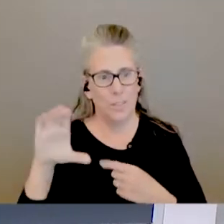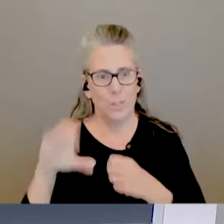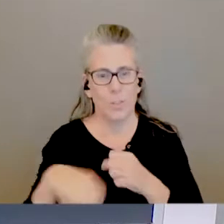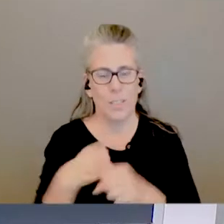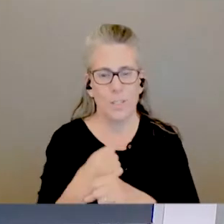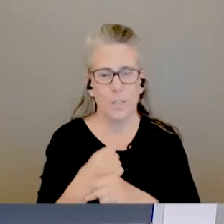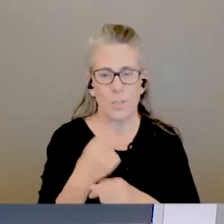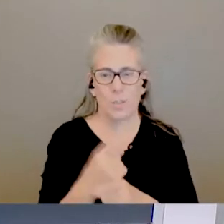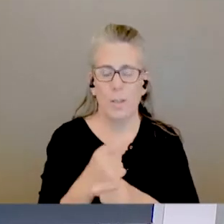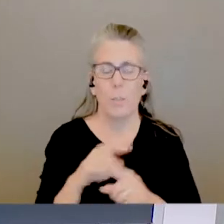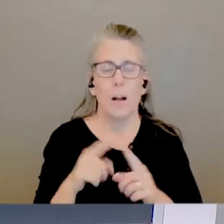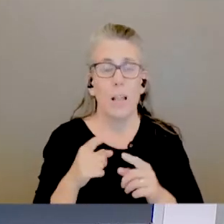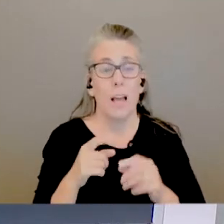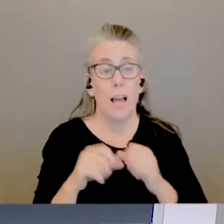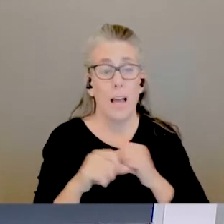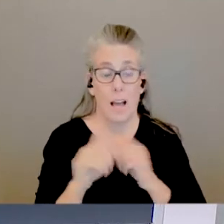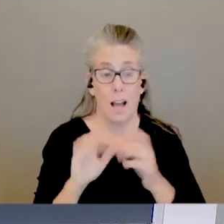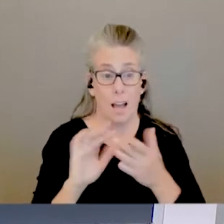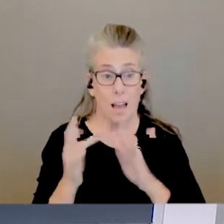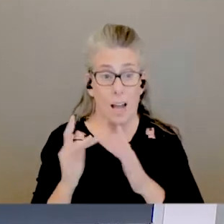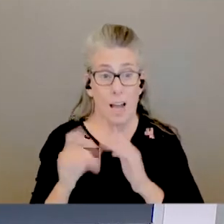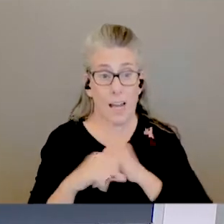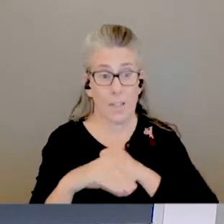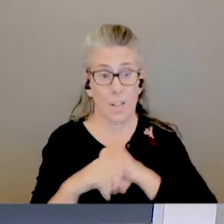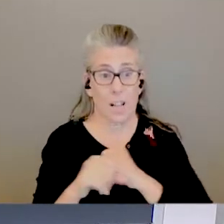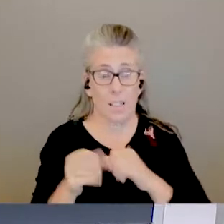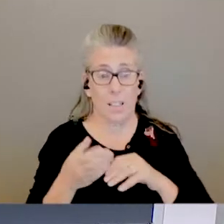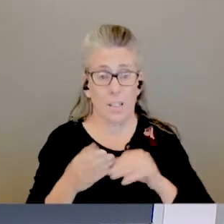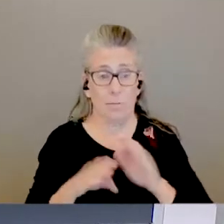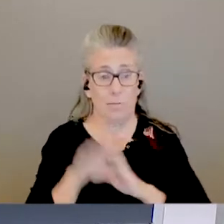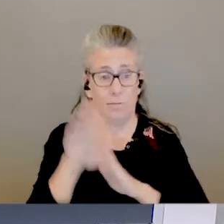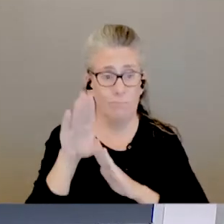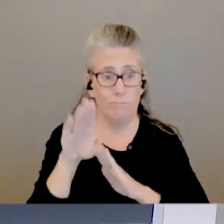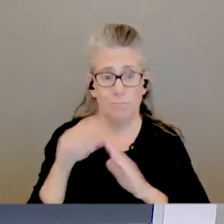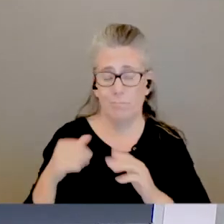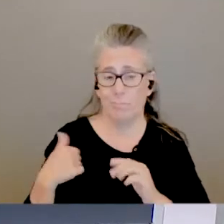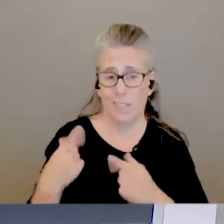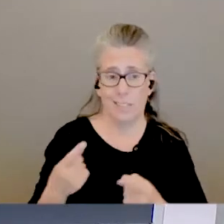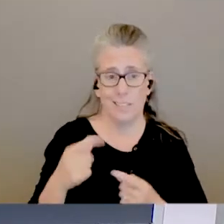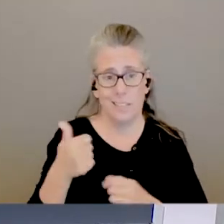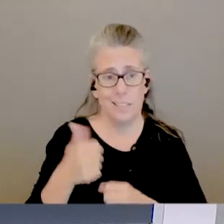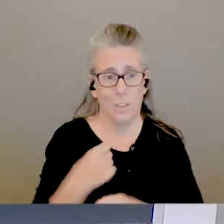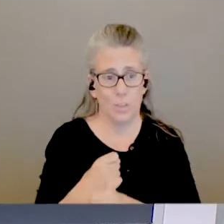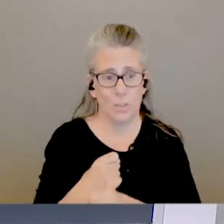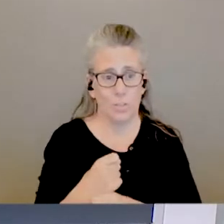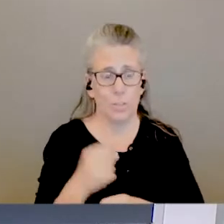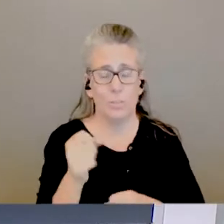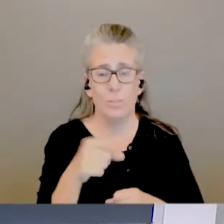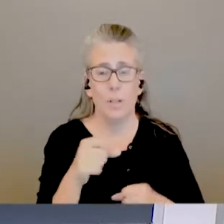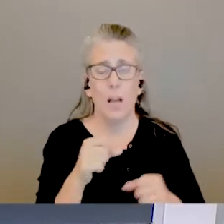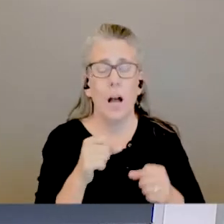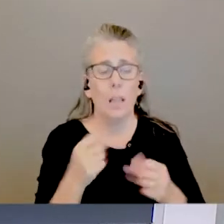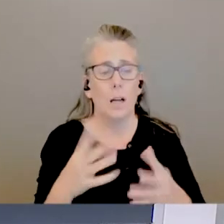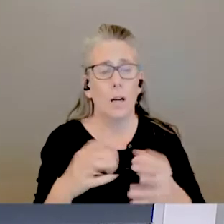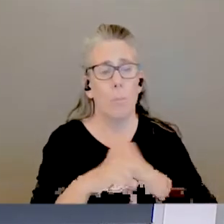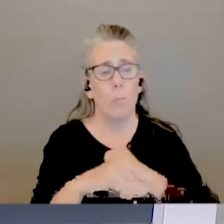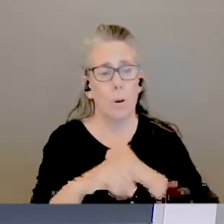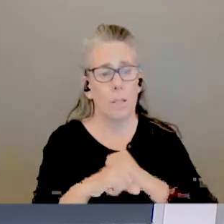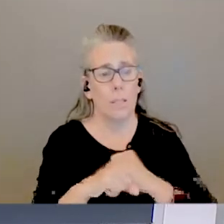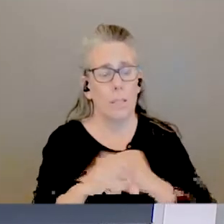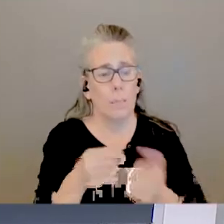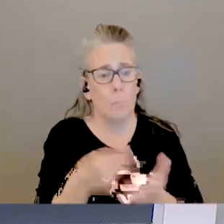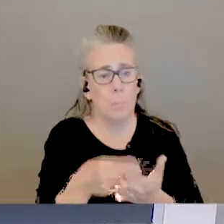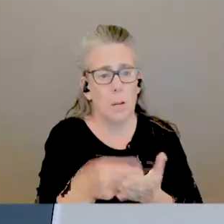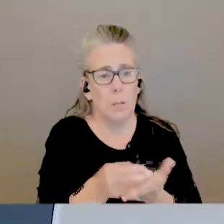last tens of years, I would say. And a lot of their marketing spend now is moving from